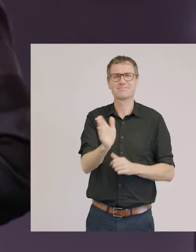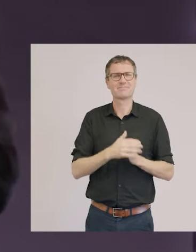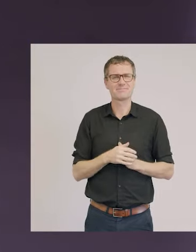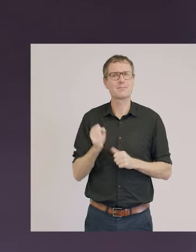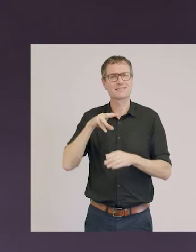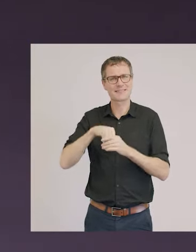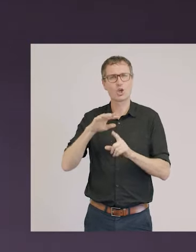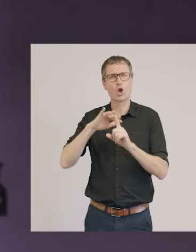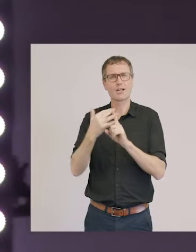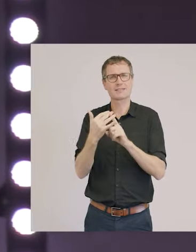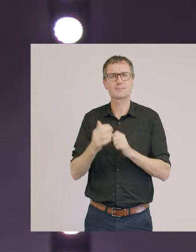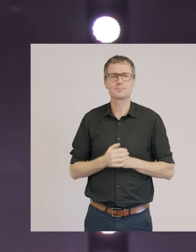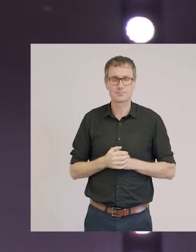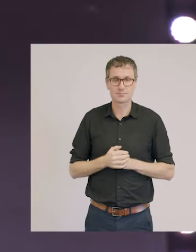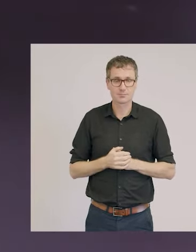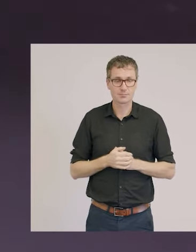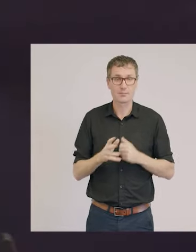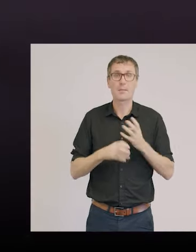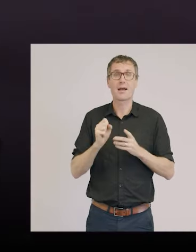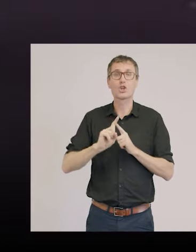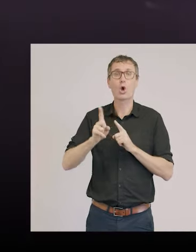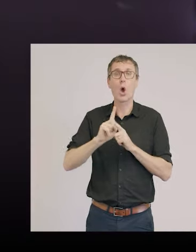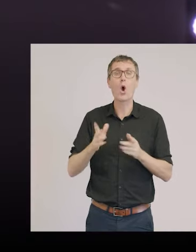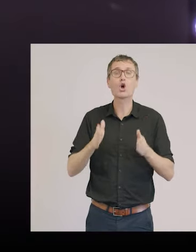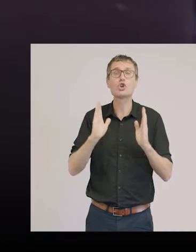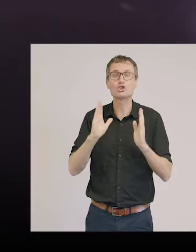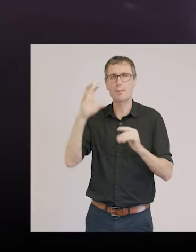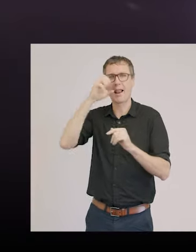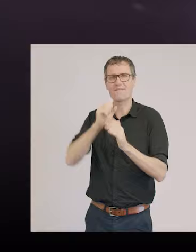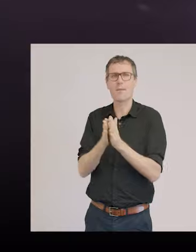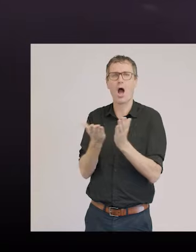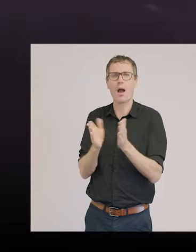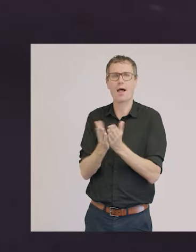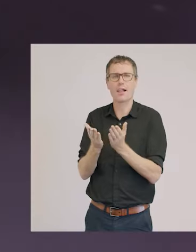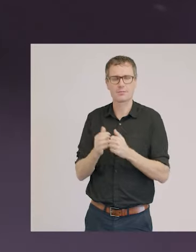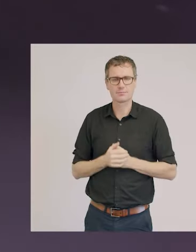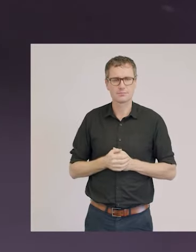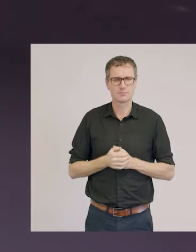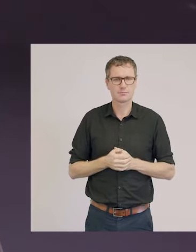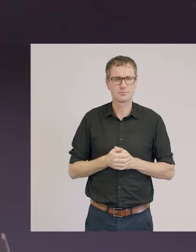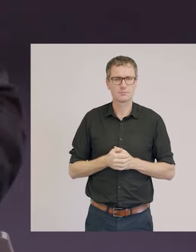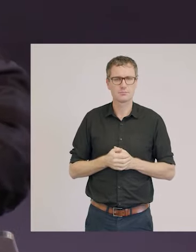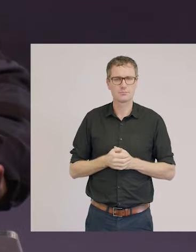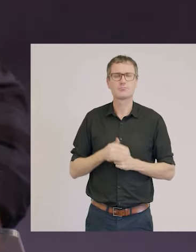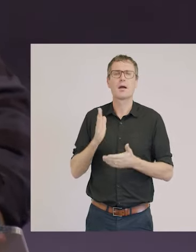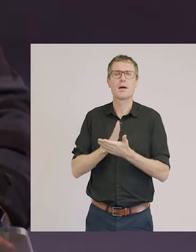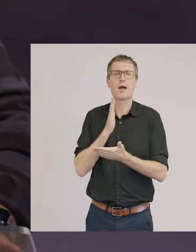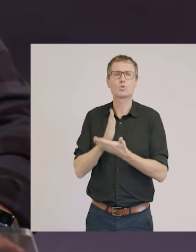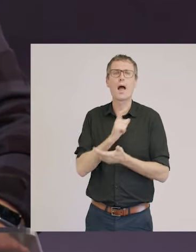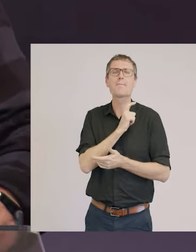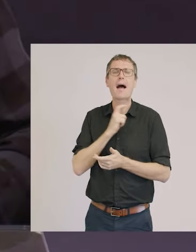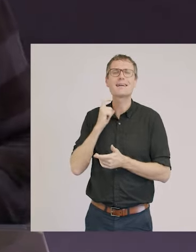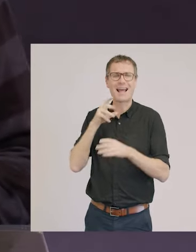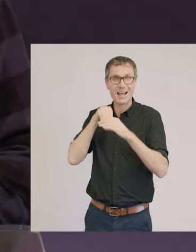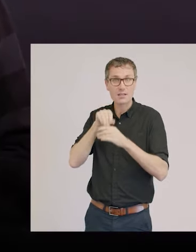that in context. So study your Bible. Choose a Bible-believing church. If you don't come here, choose one that they actually believe in